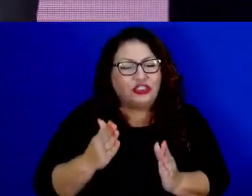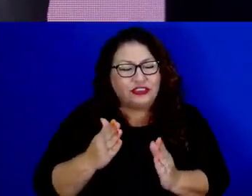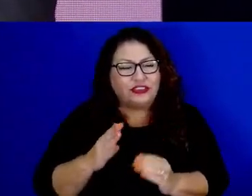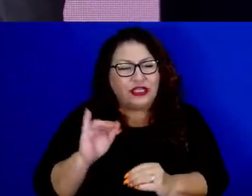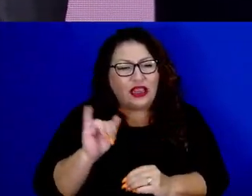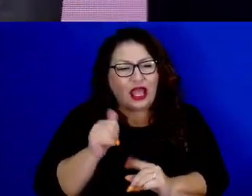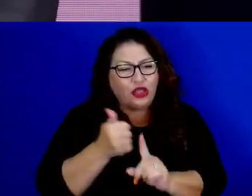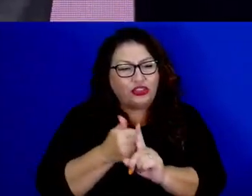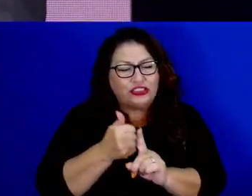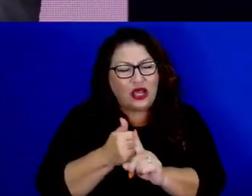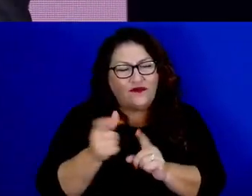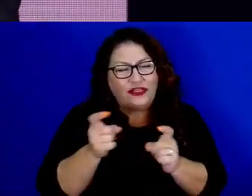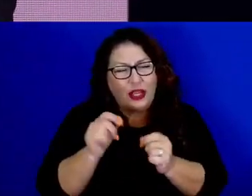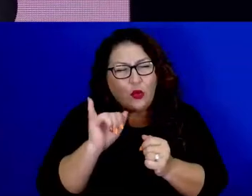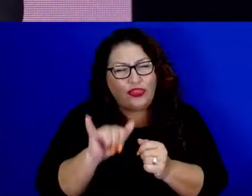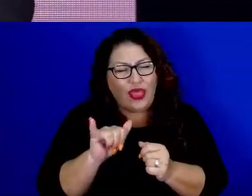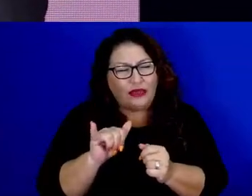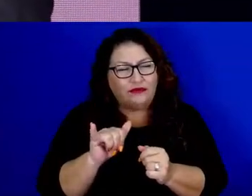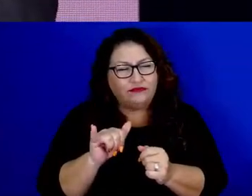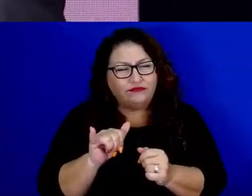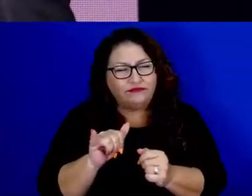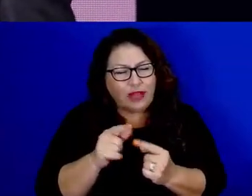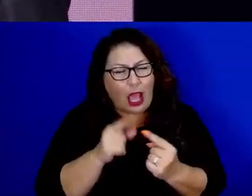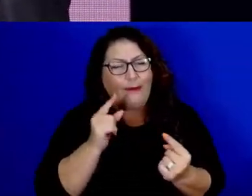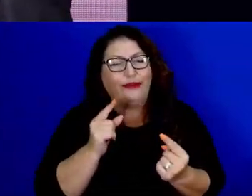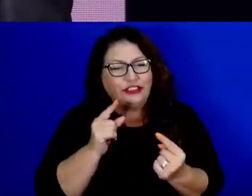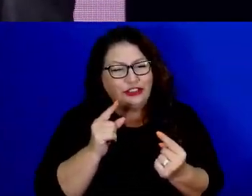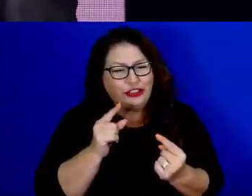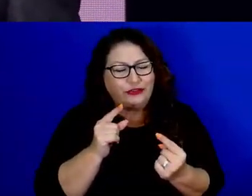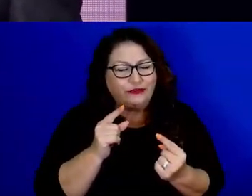opposition voices in order to ensure that we progress?